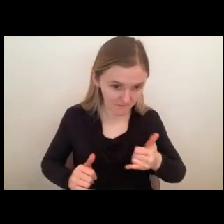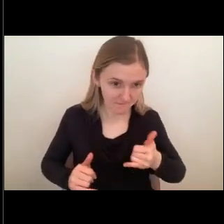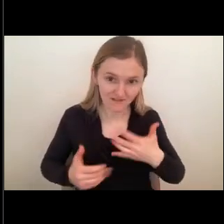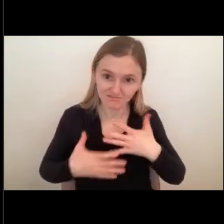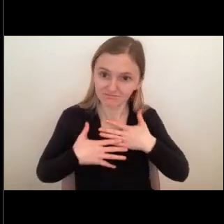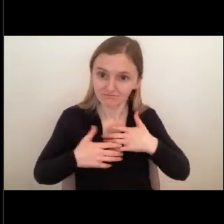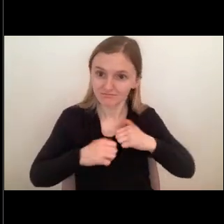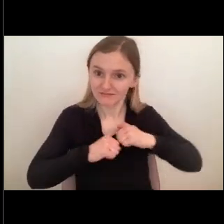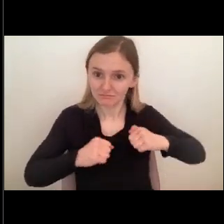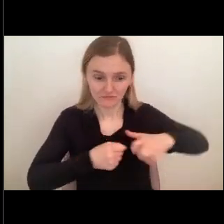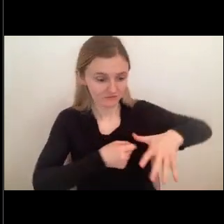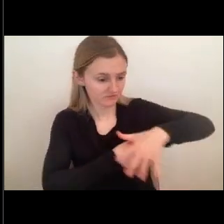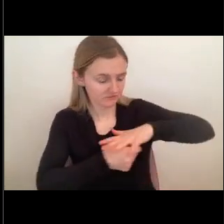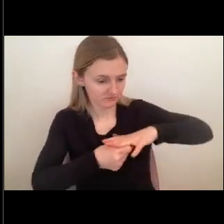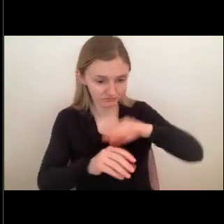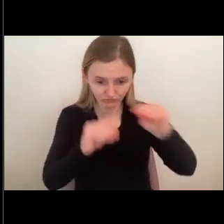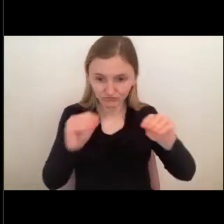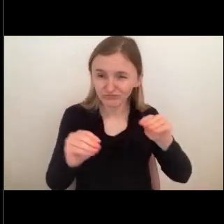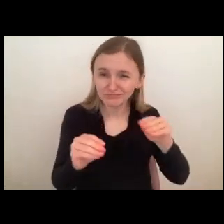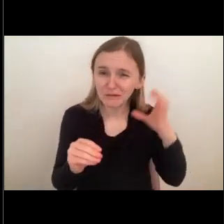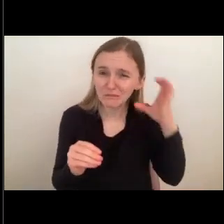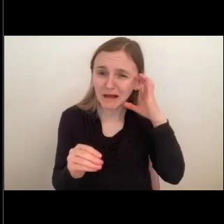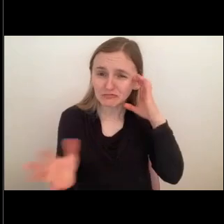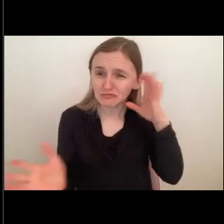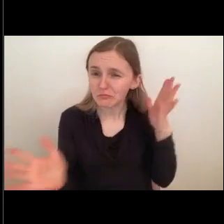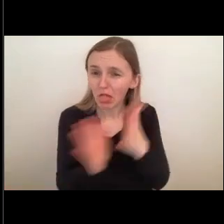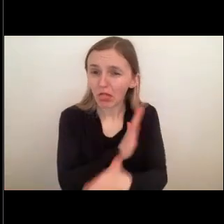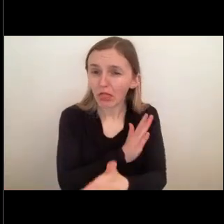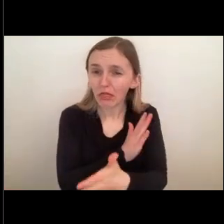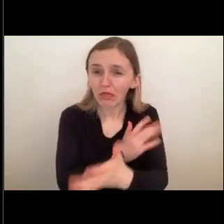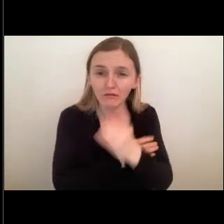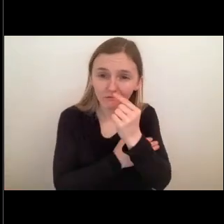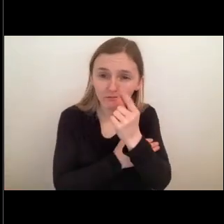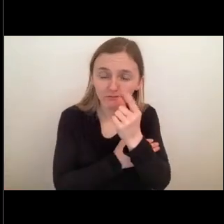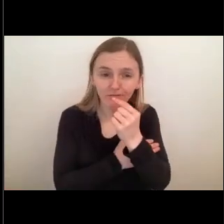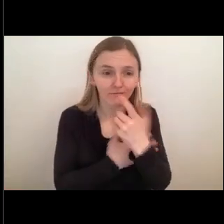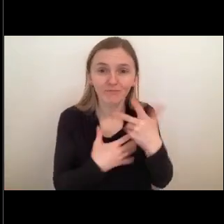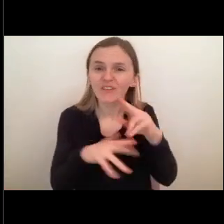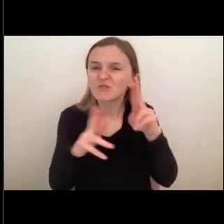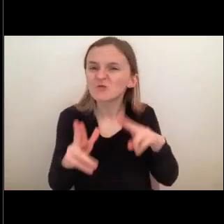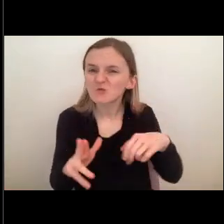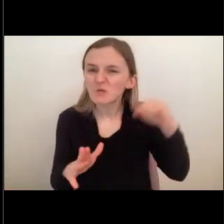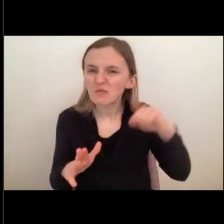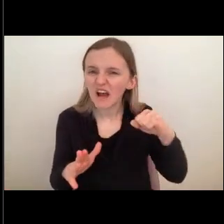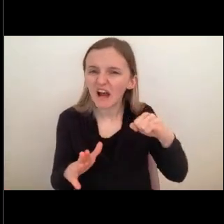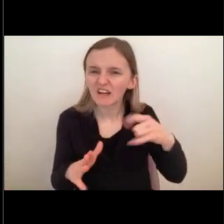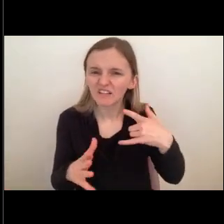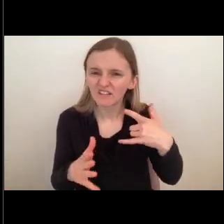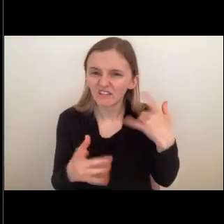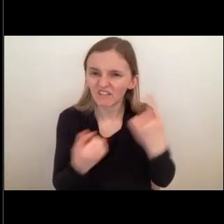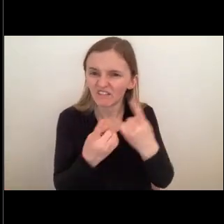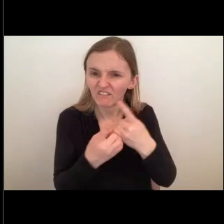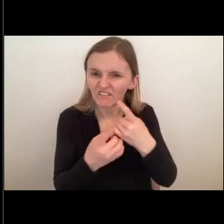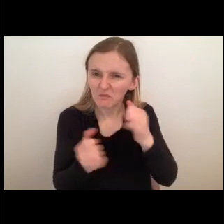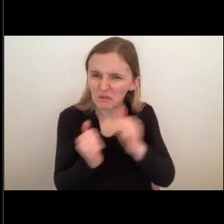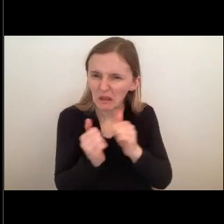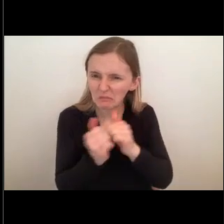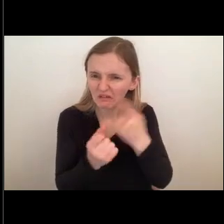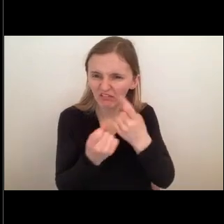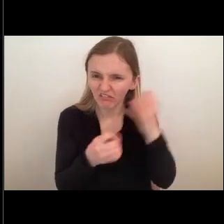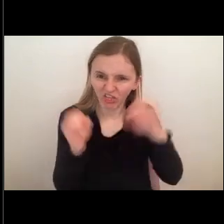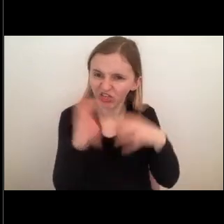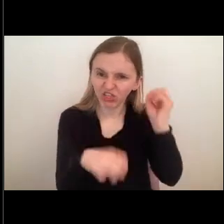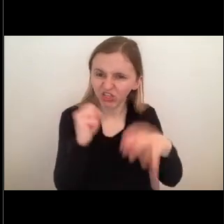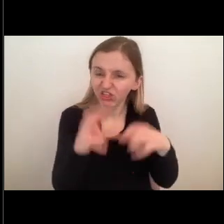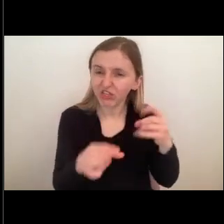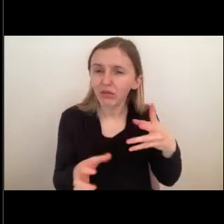space, maybe their rooms are really messy, maybe their school bag is always full of all different papers, maybe they're not